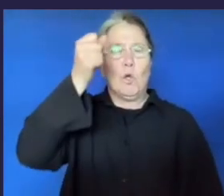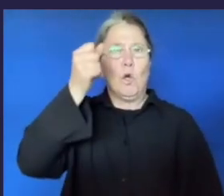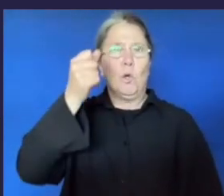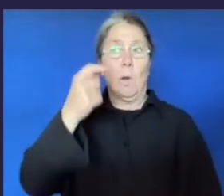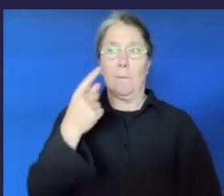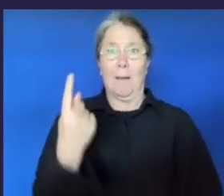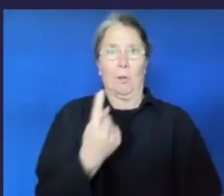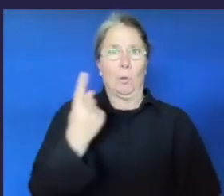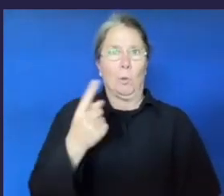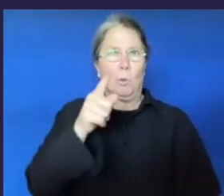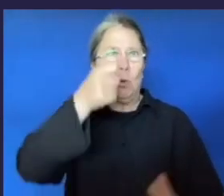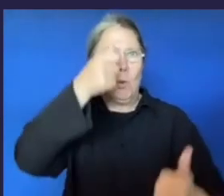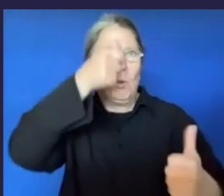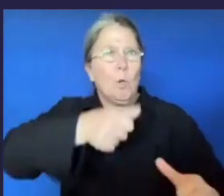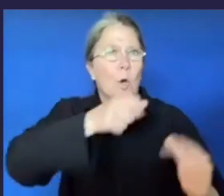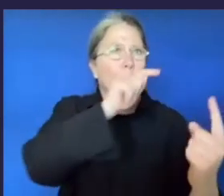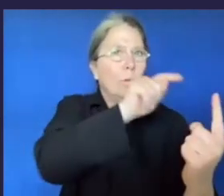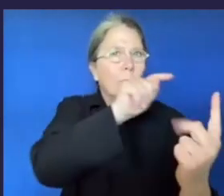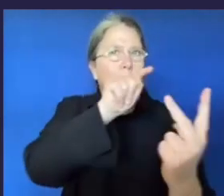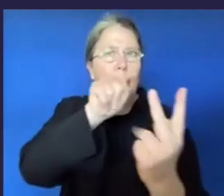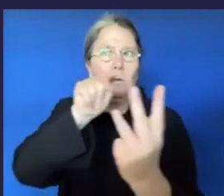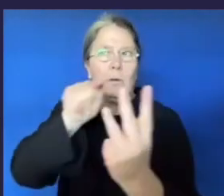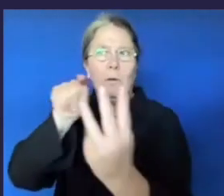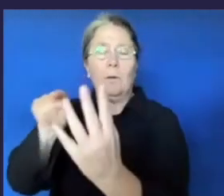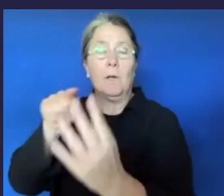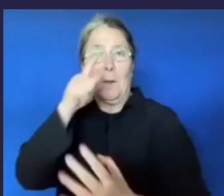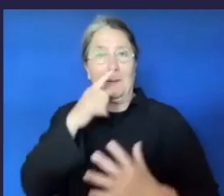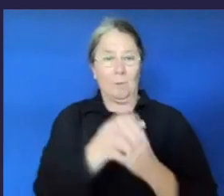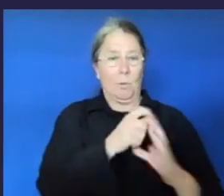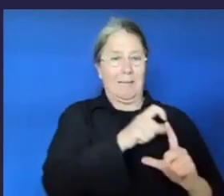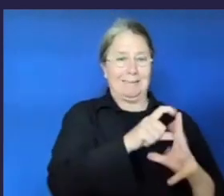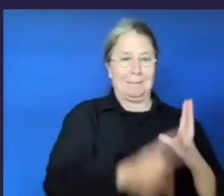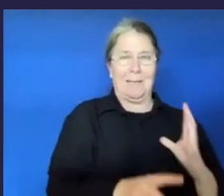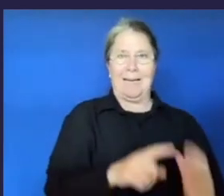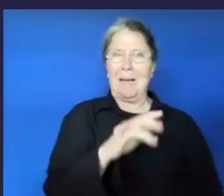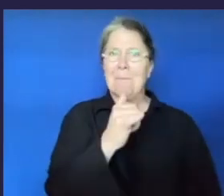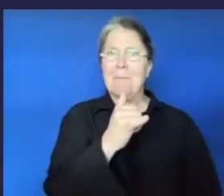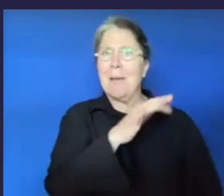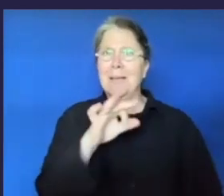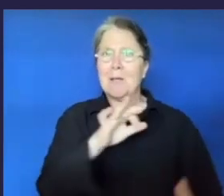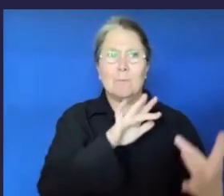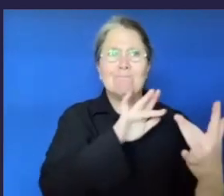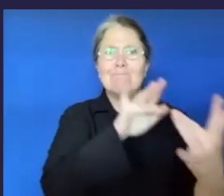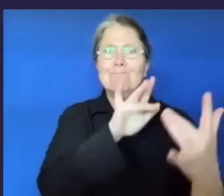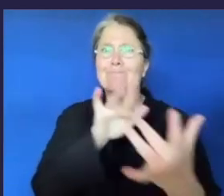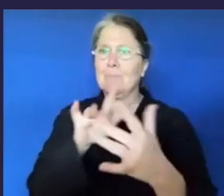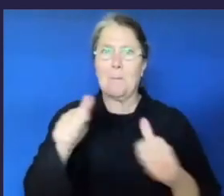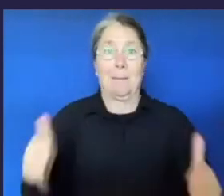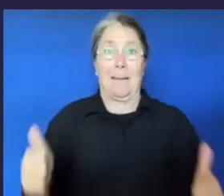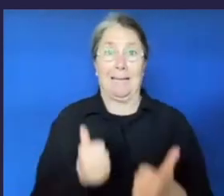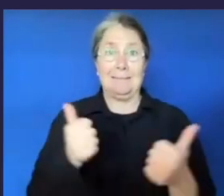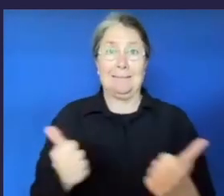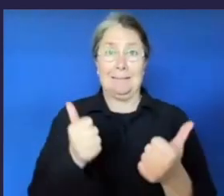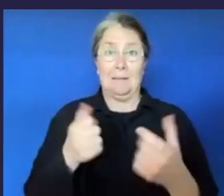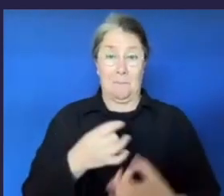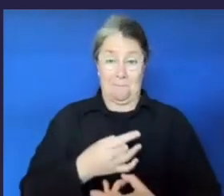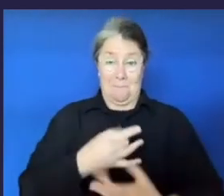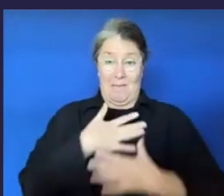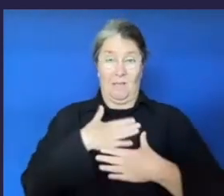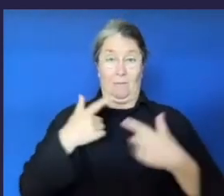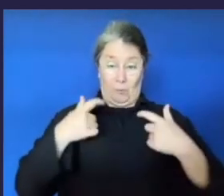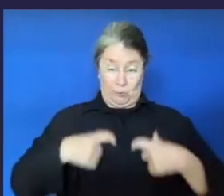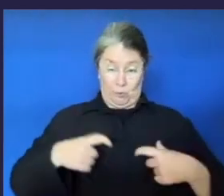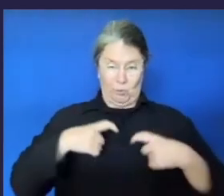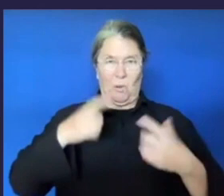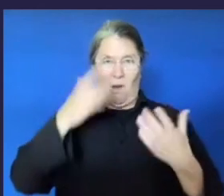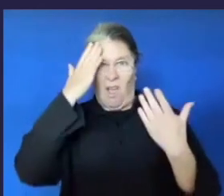have strong connections. And for me personally, my background social work, I don't actually know much about the tennis world or the theatre